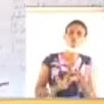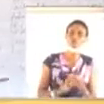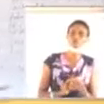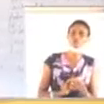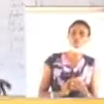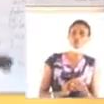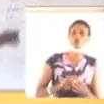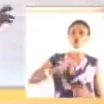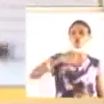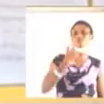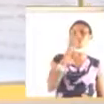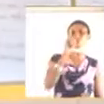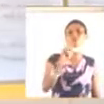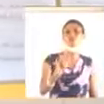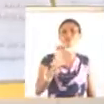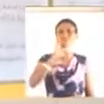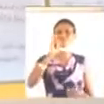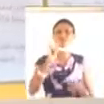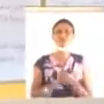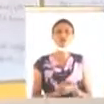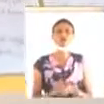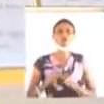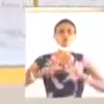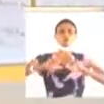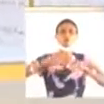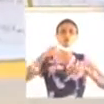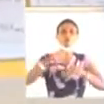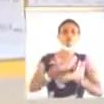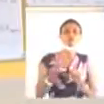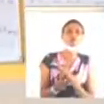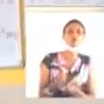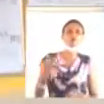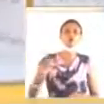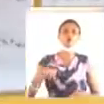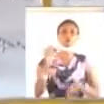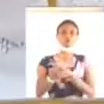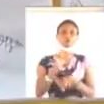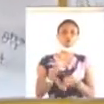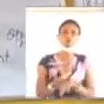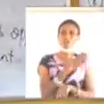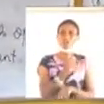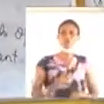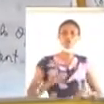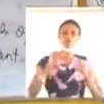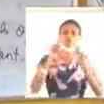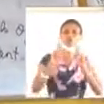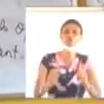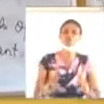Another one is the provision of job opportunities and youth empowerment. It's a preventive